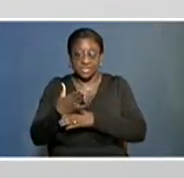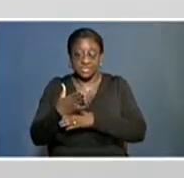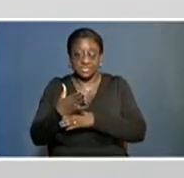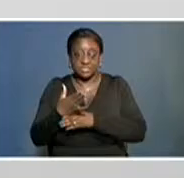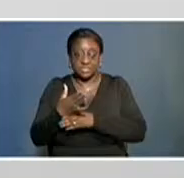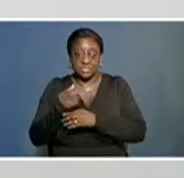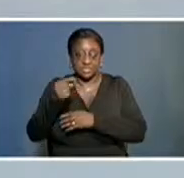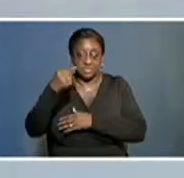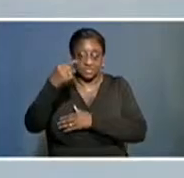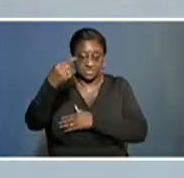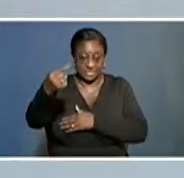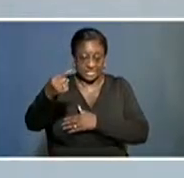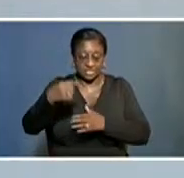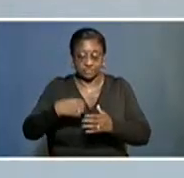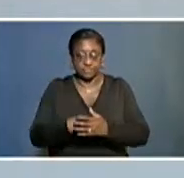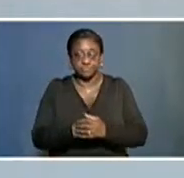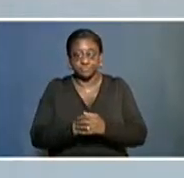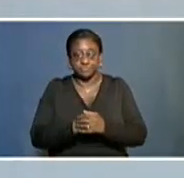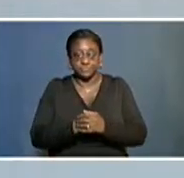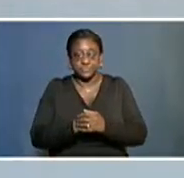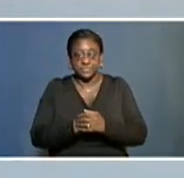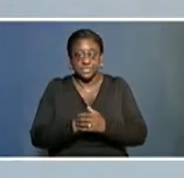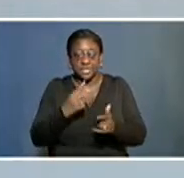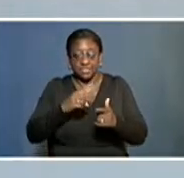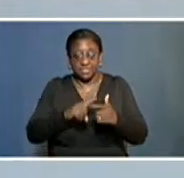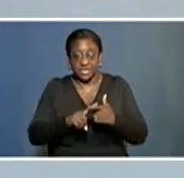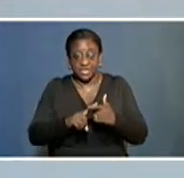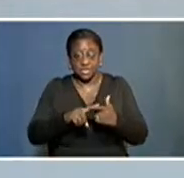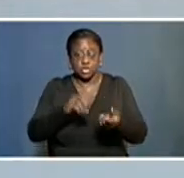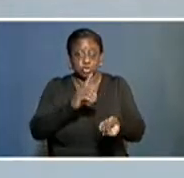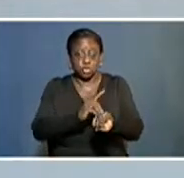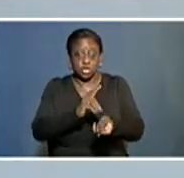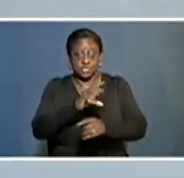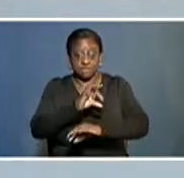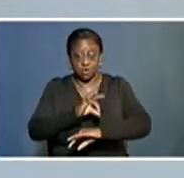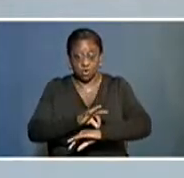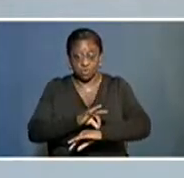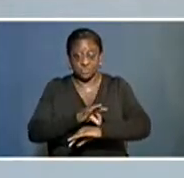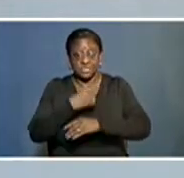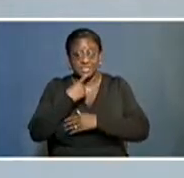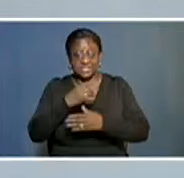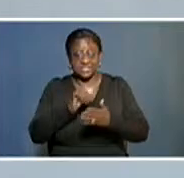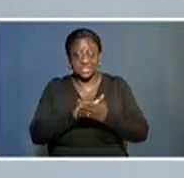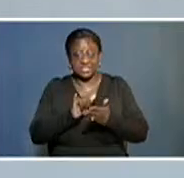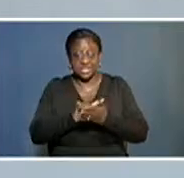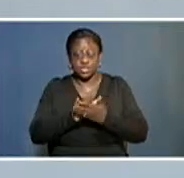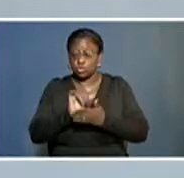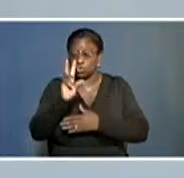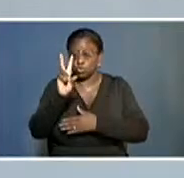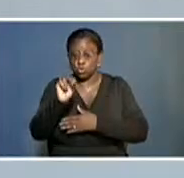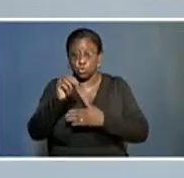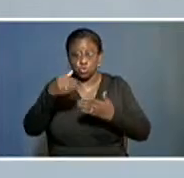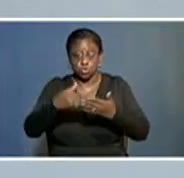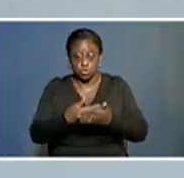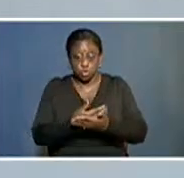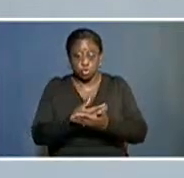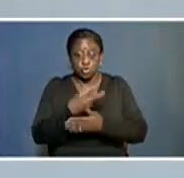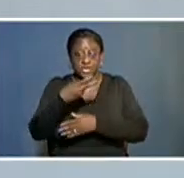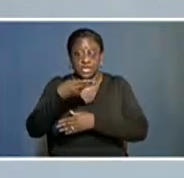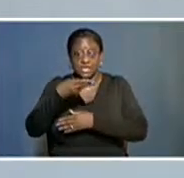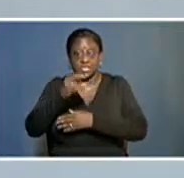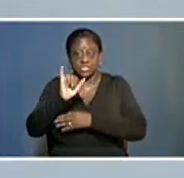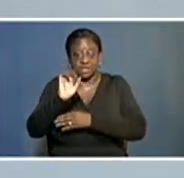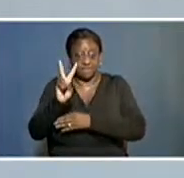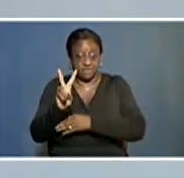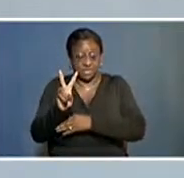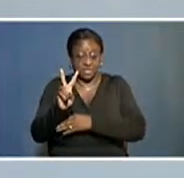treatment success. And on another positive note, Dr. Forbes says there has been no new transmission of HIV